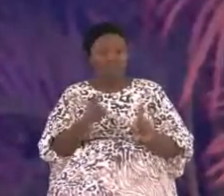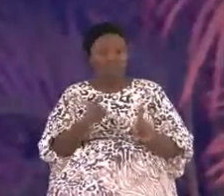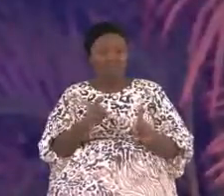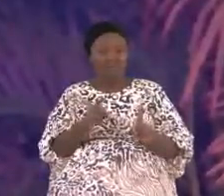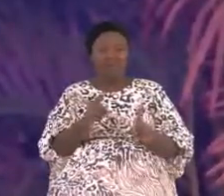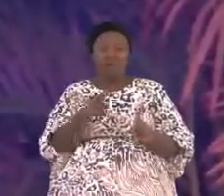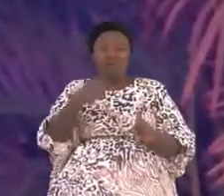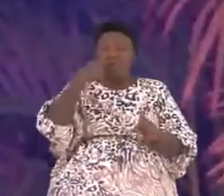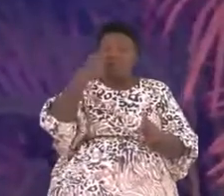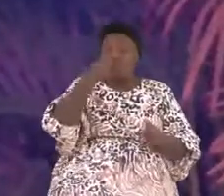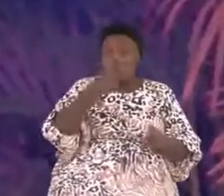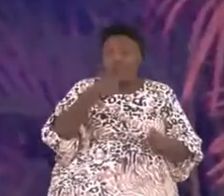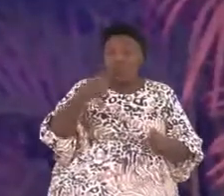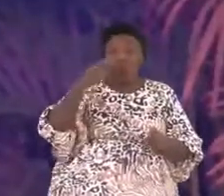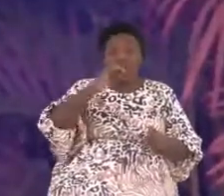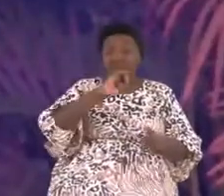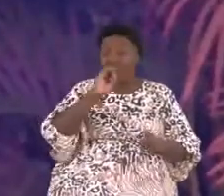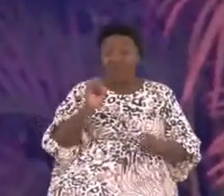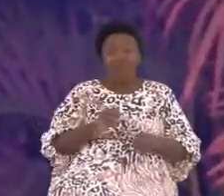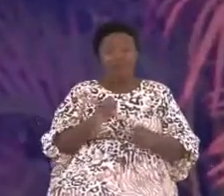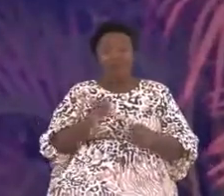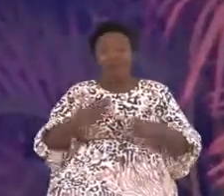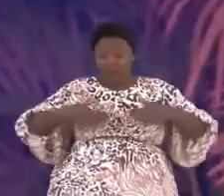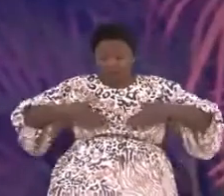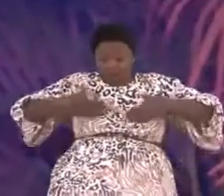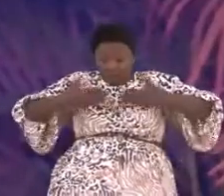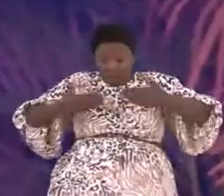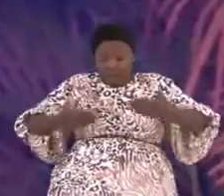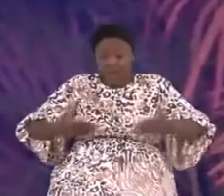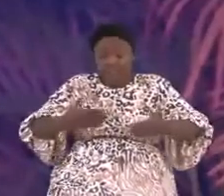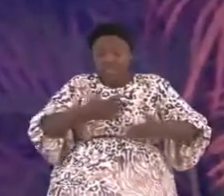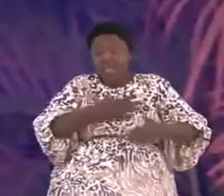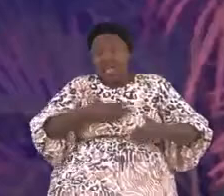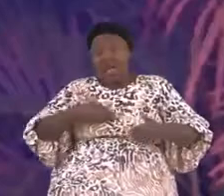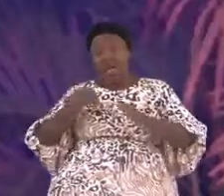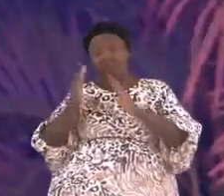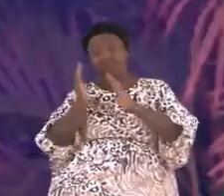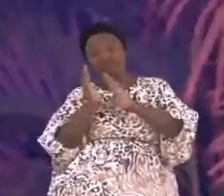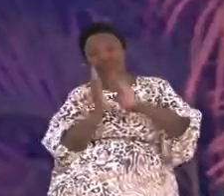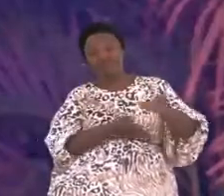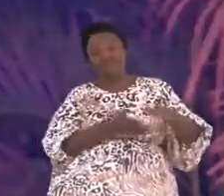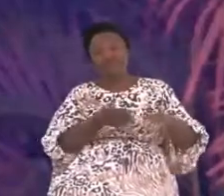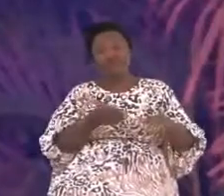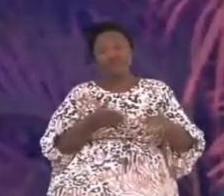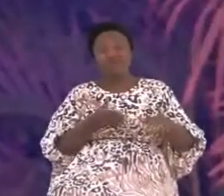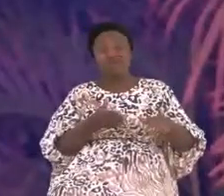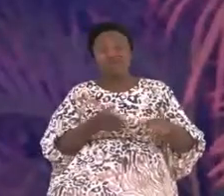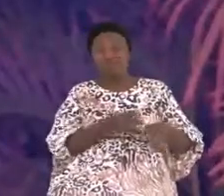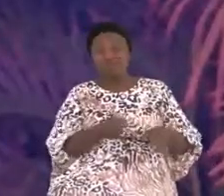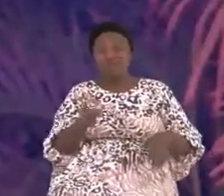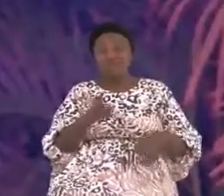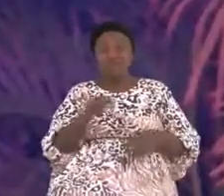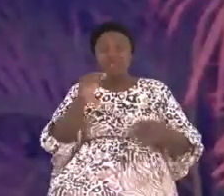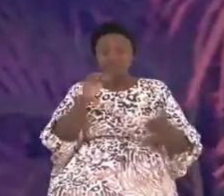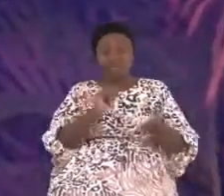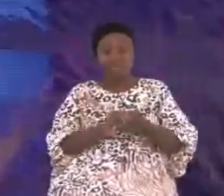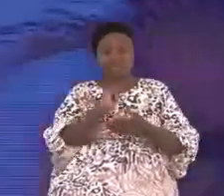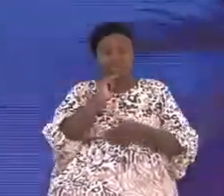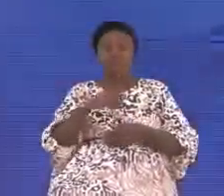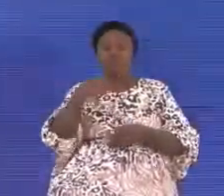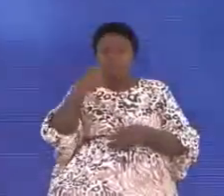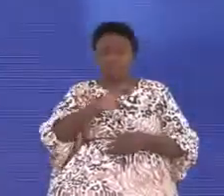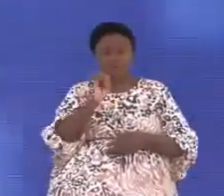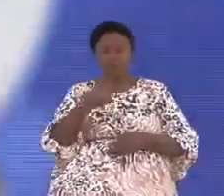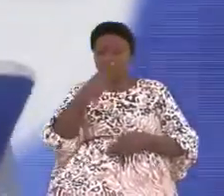whoso confesseth and forsaketh them, whoso, that is you, whosoever, whoso